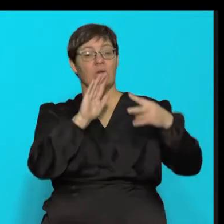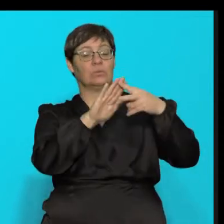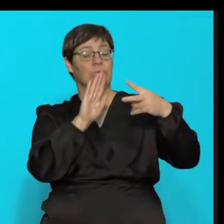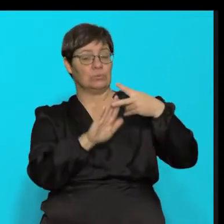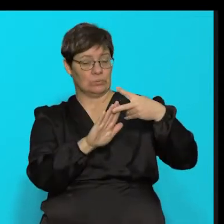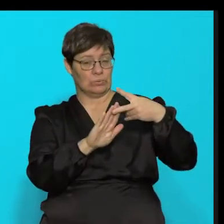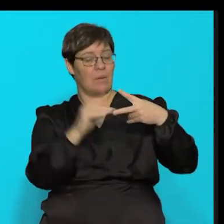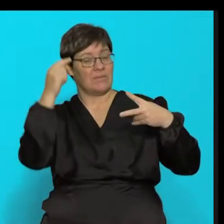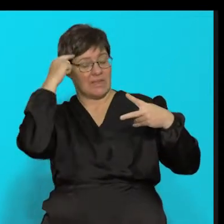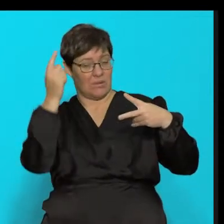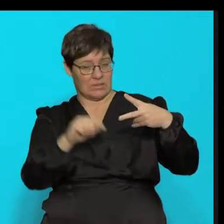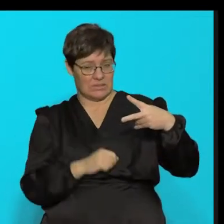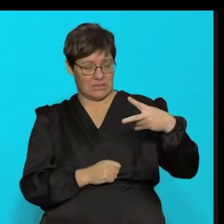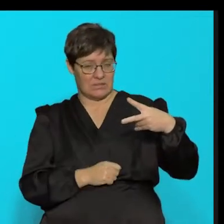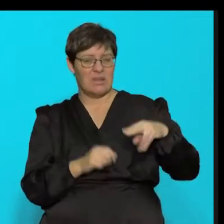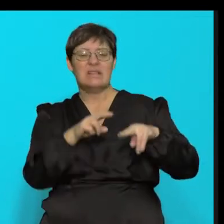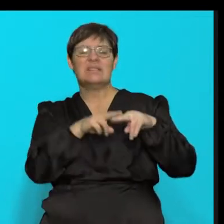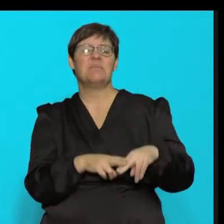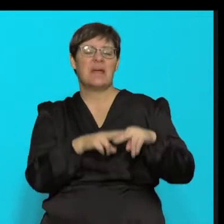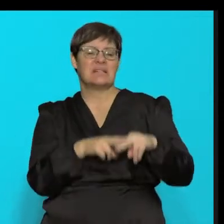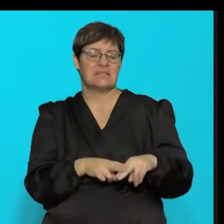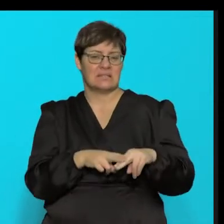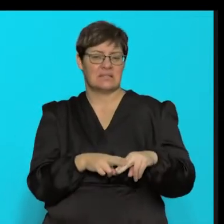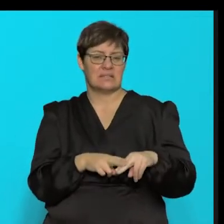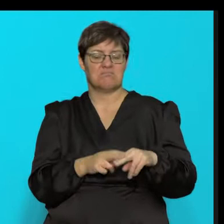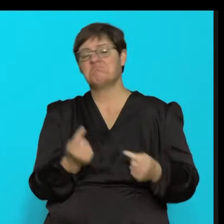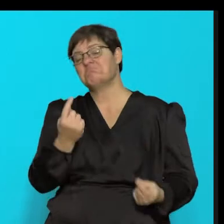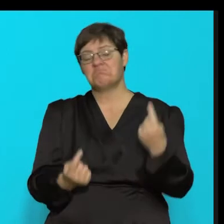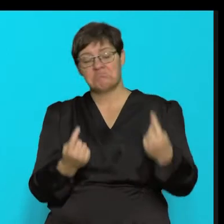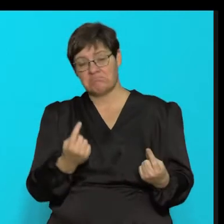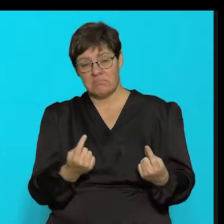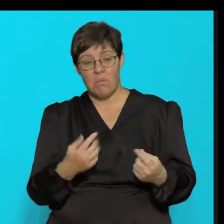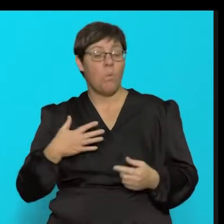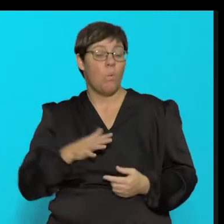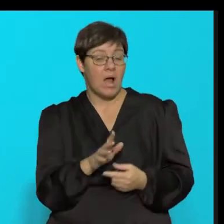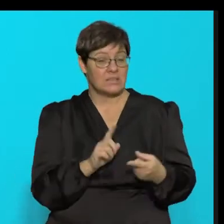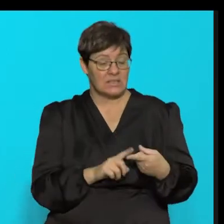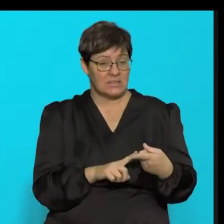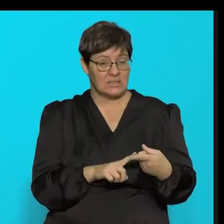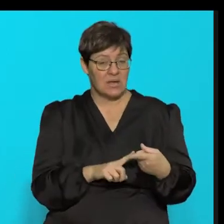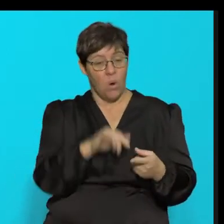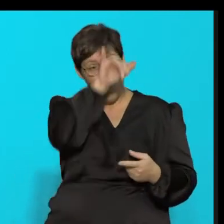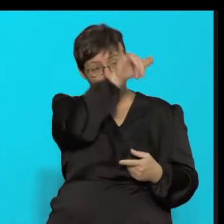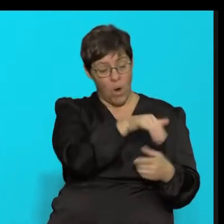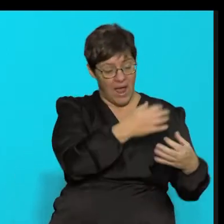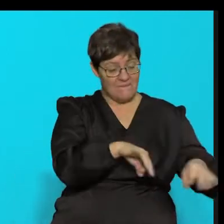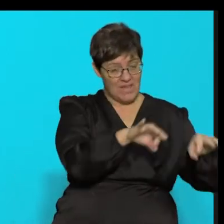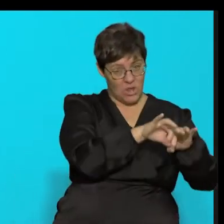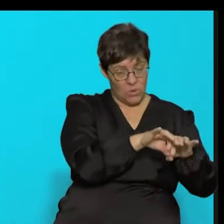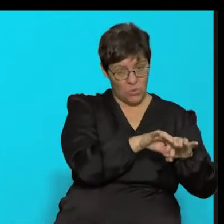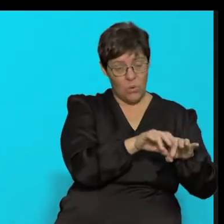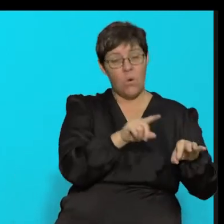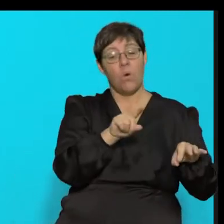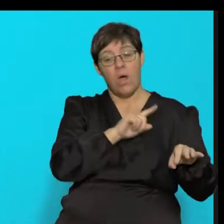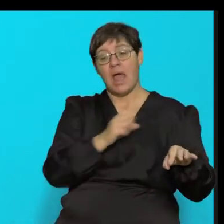So there are two cases to consider, depending upon whether we wish to find the value of